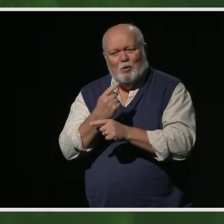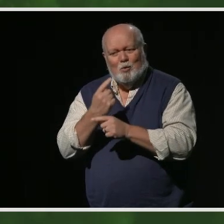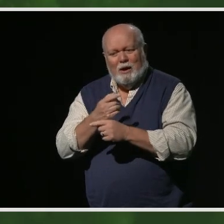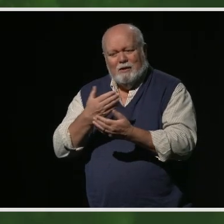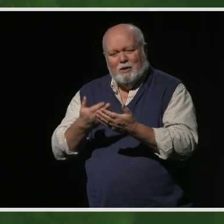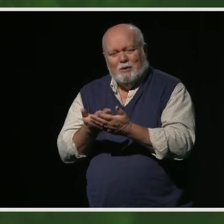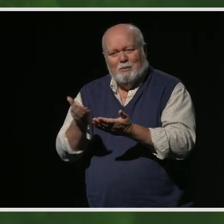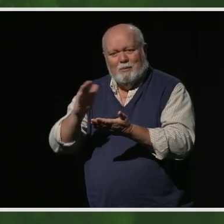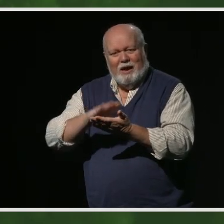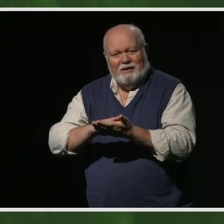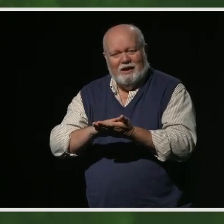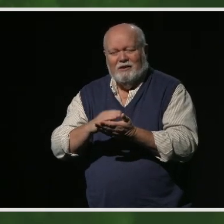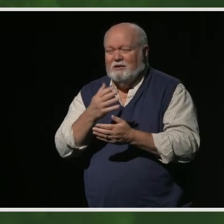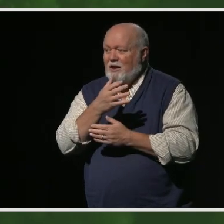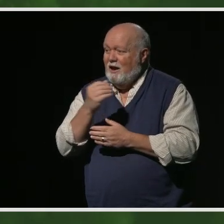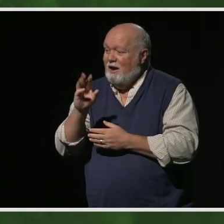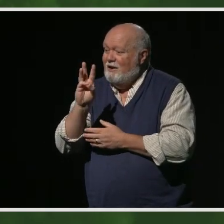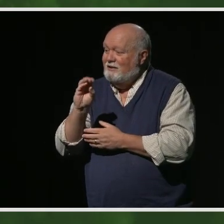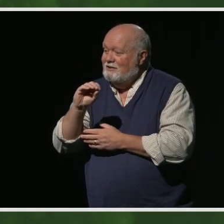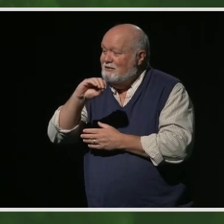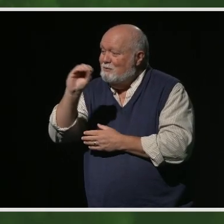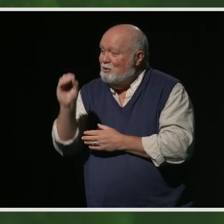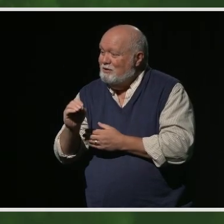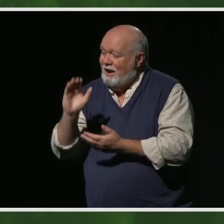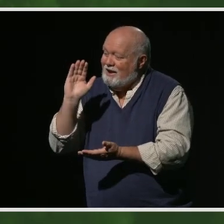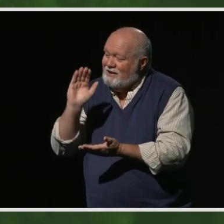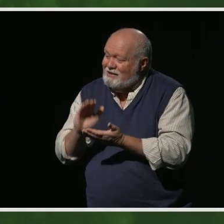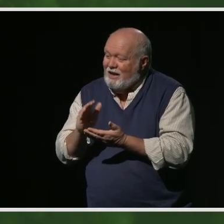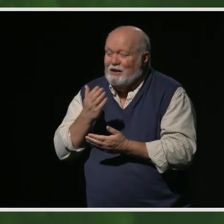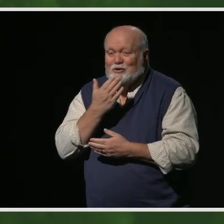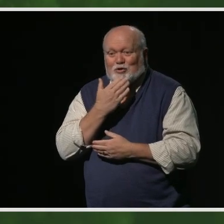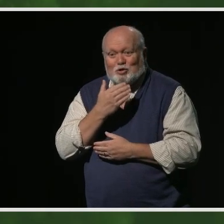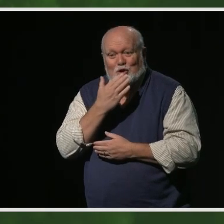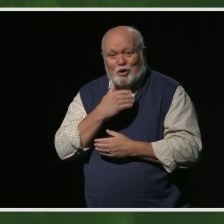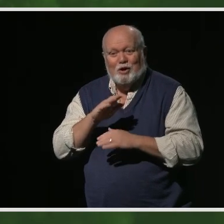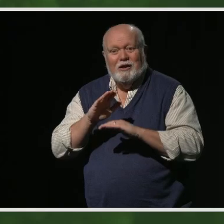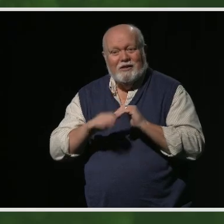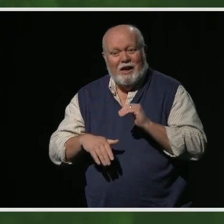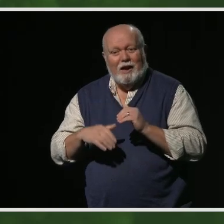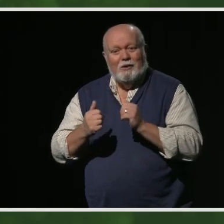brands, and 50% less sugar than leading mixes.